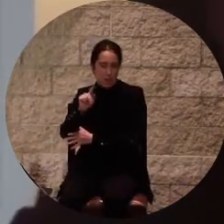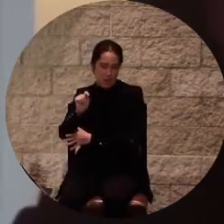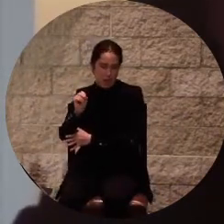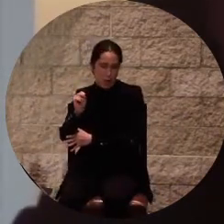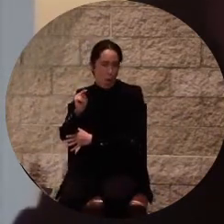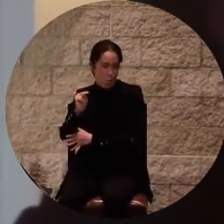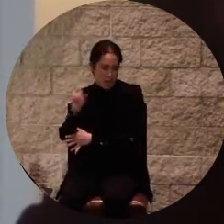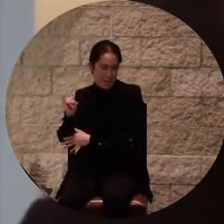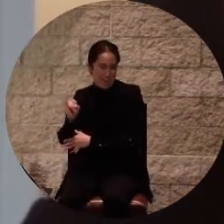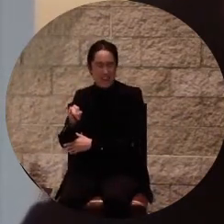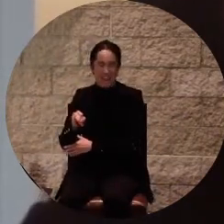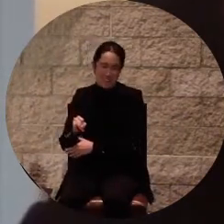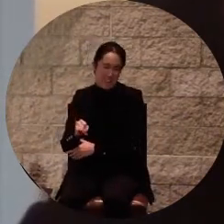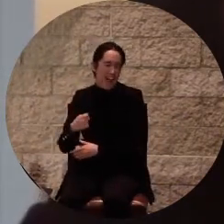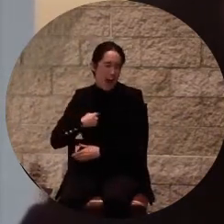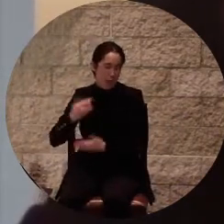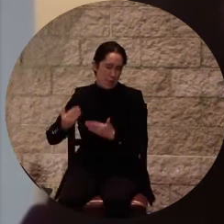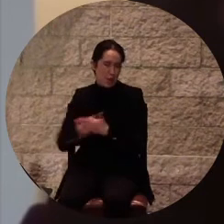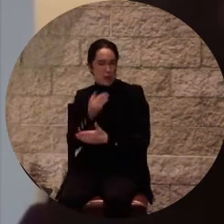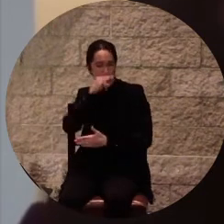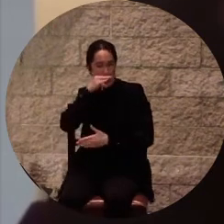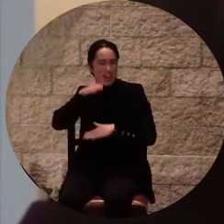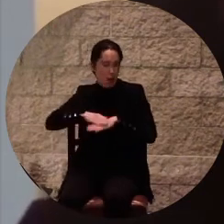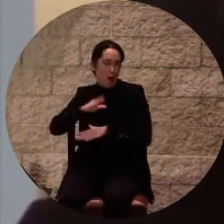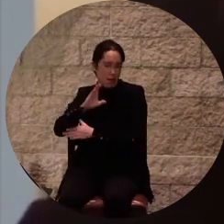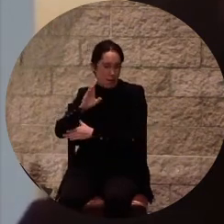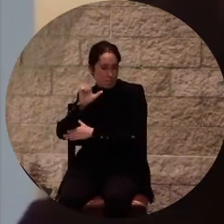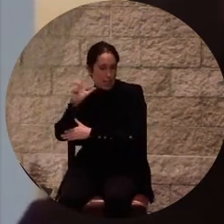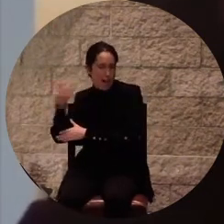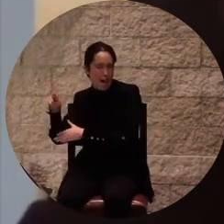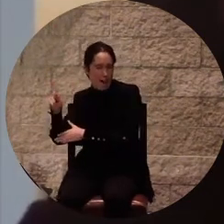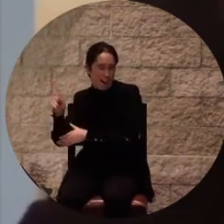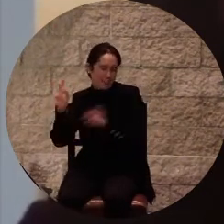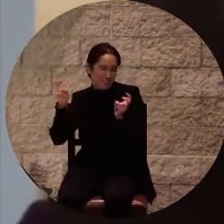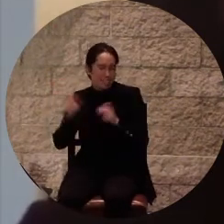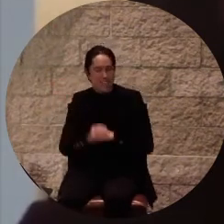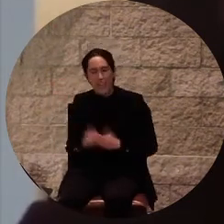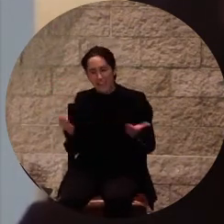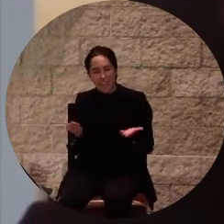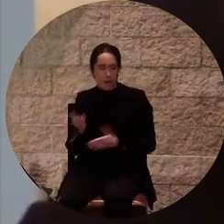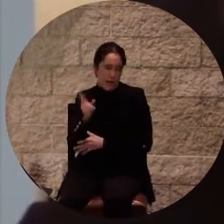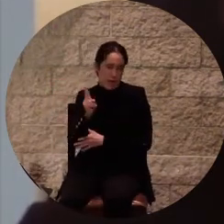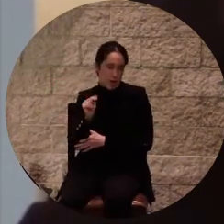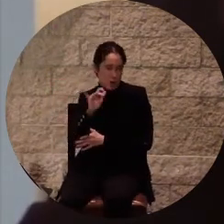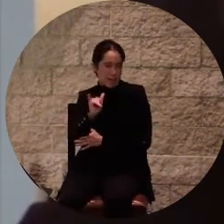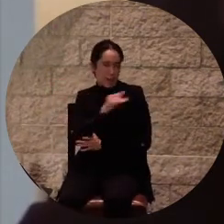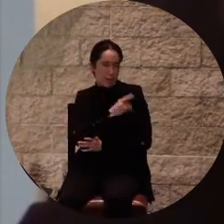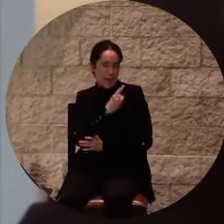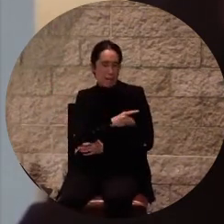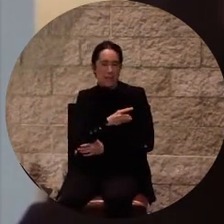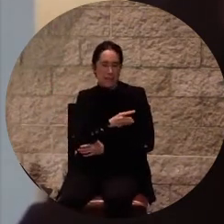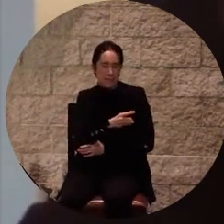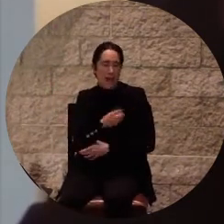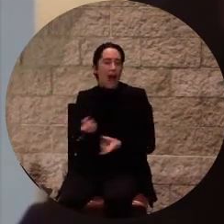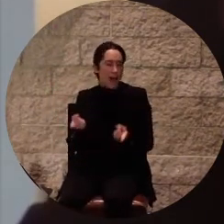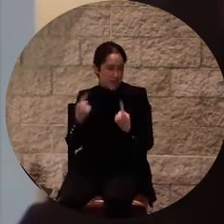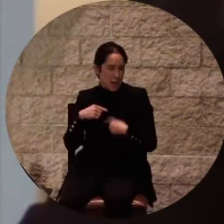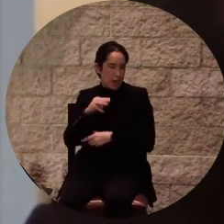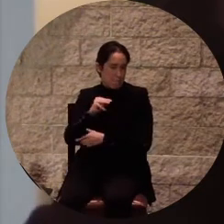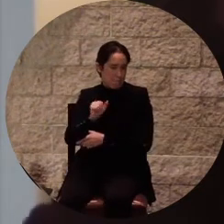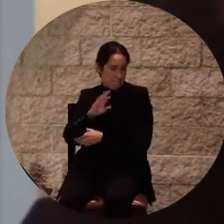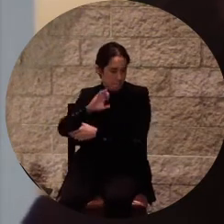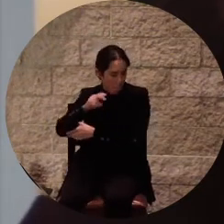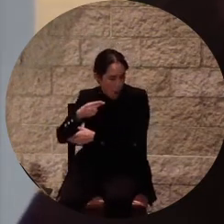the block here at Unity Minneapolis. Came here in March and saw a few of you, met a few of